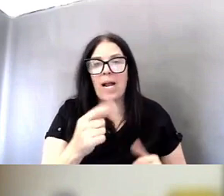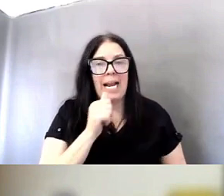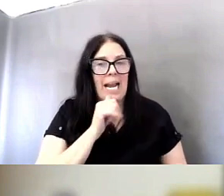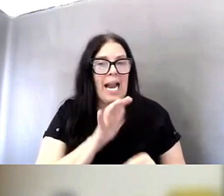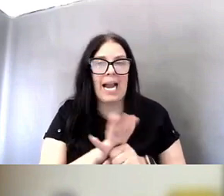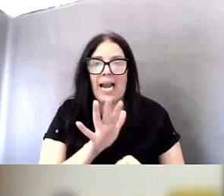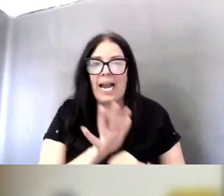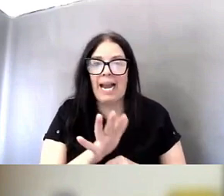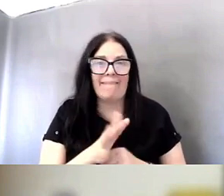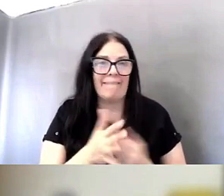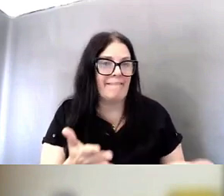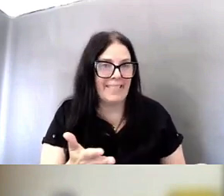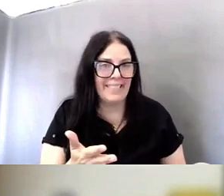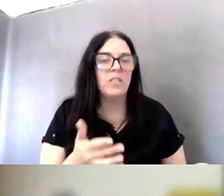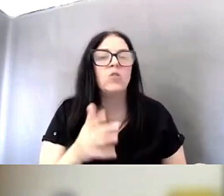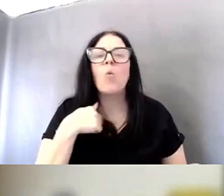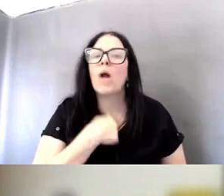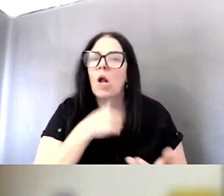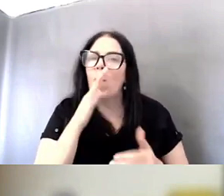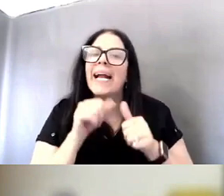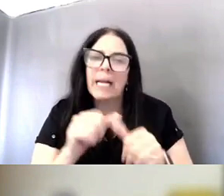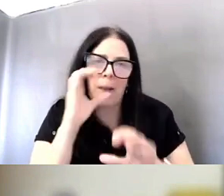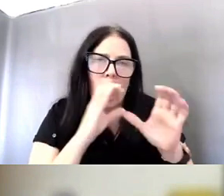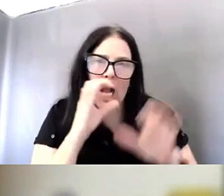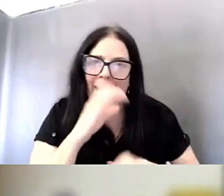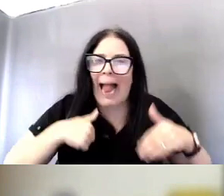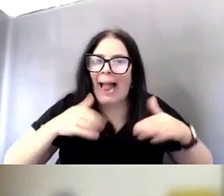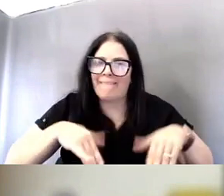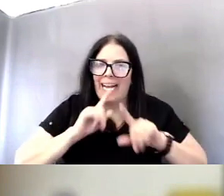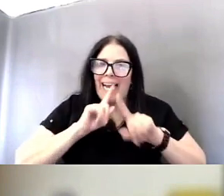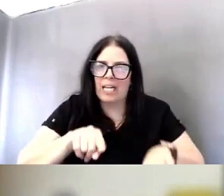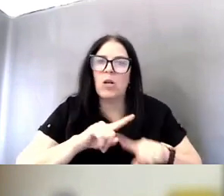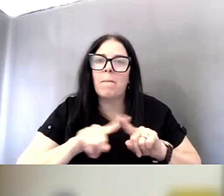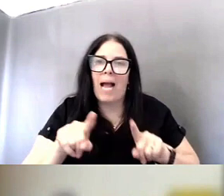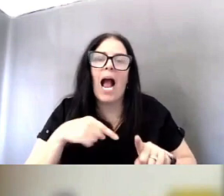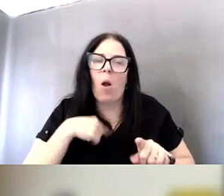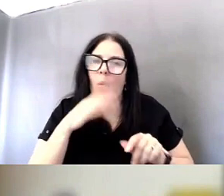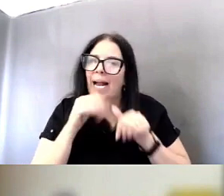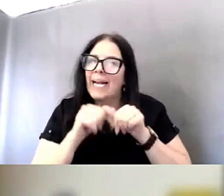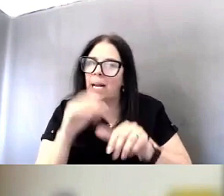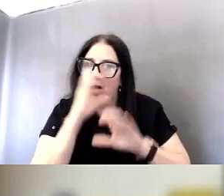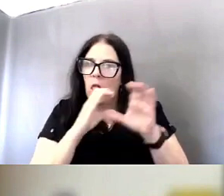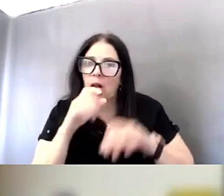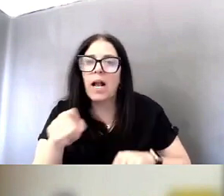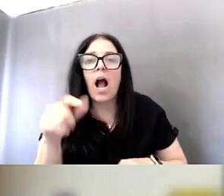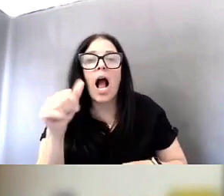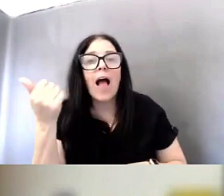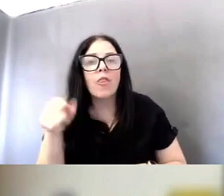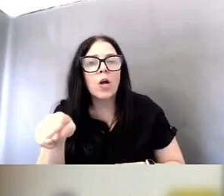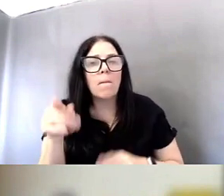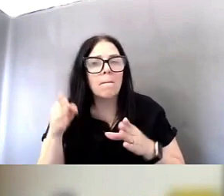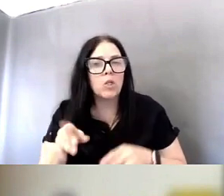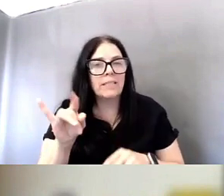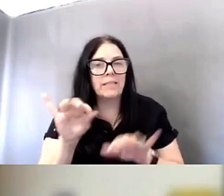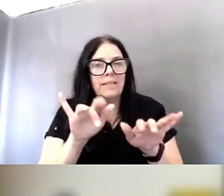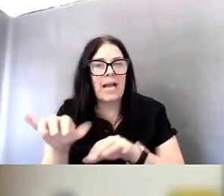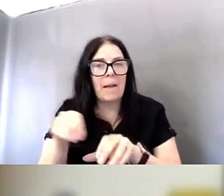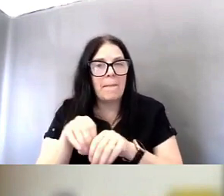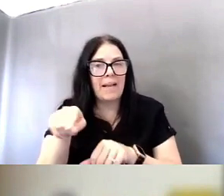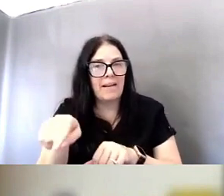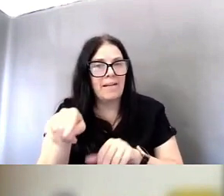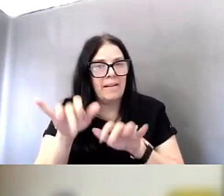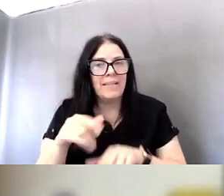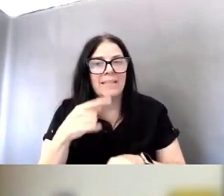may have. So we'll continue looking. There was another question also about driver's license resources, which Christine and Guylaine